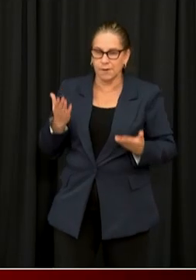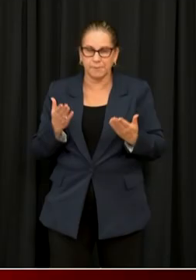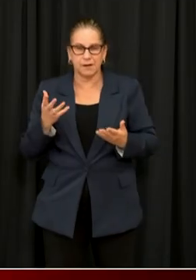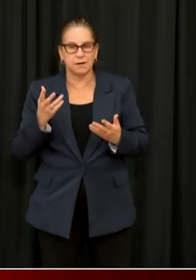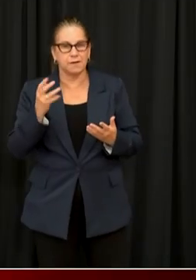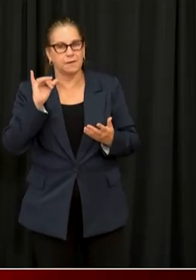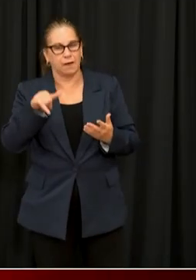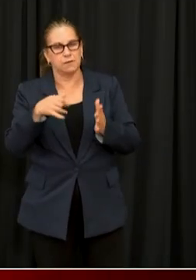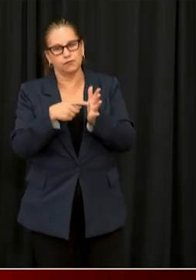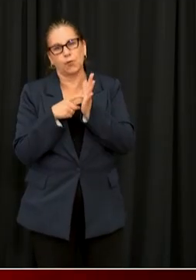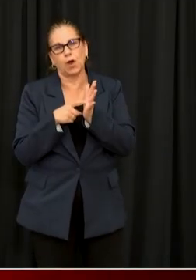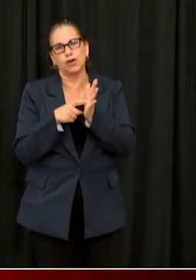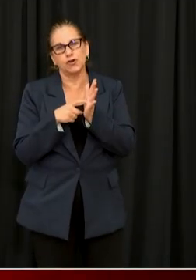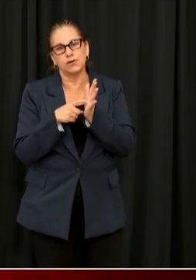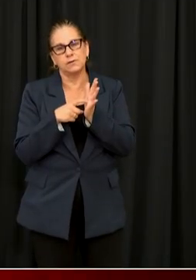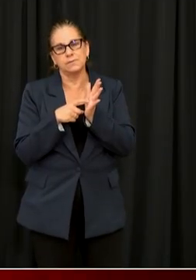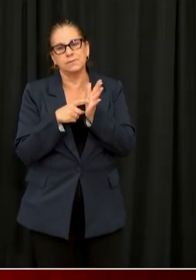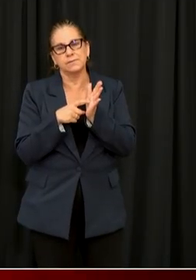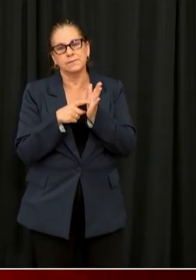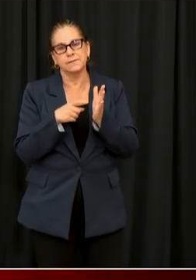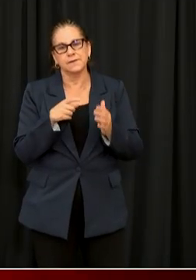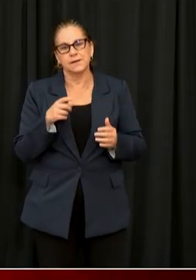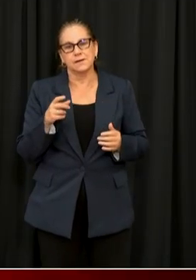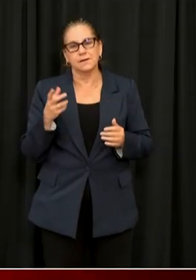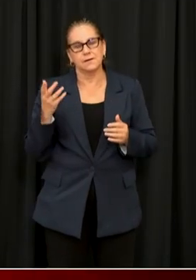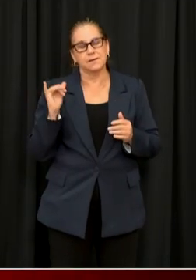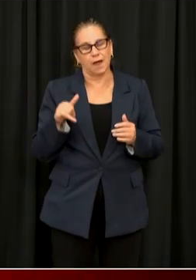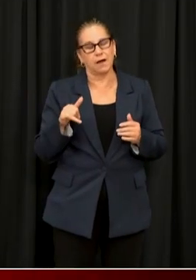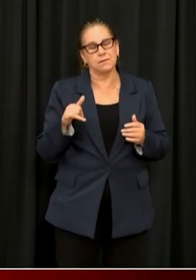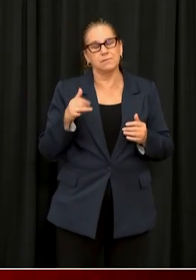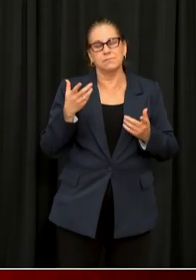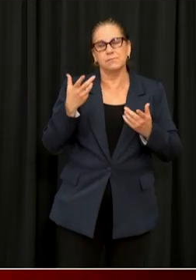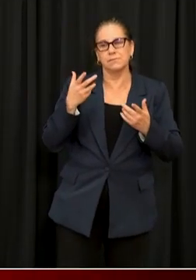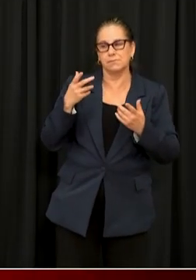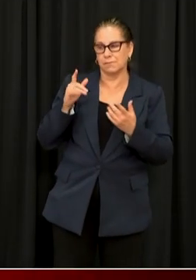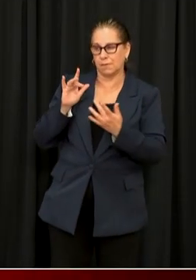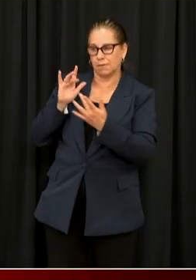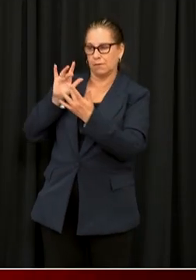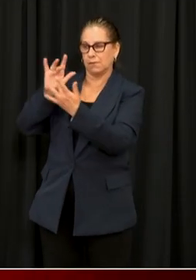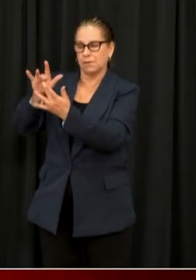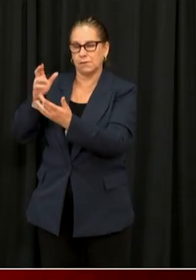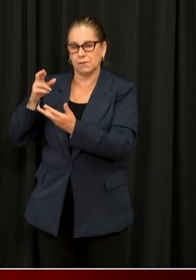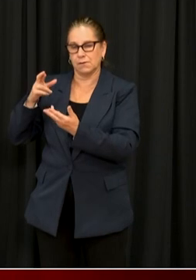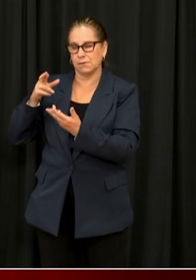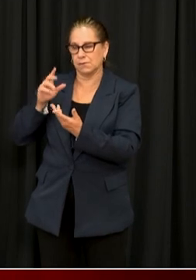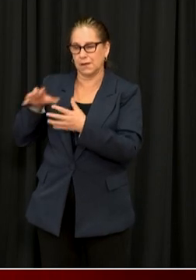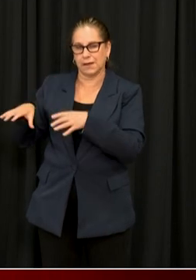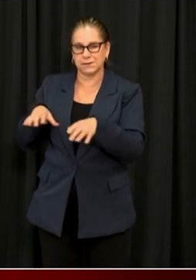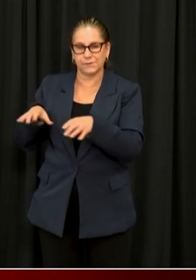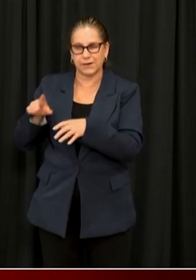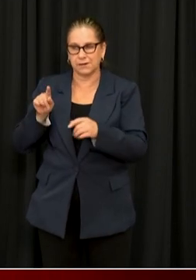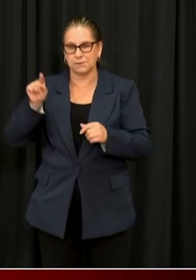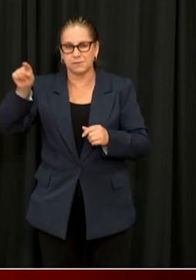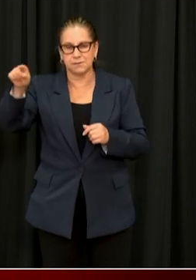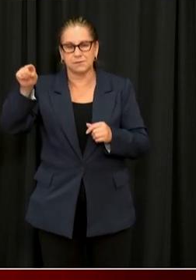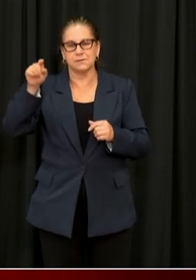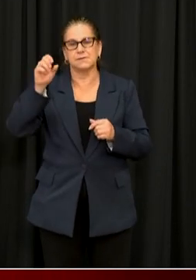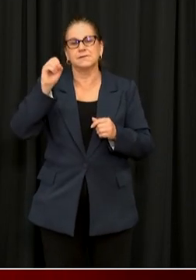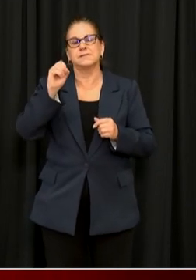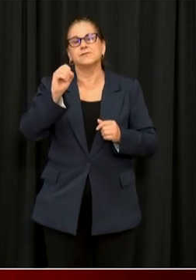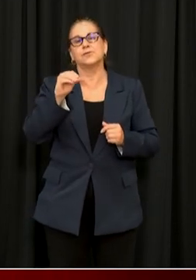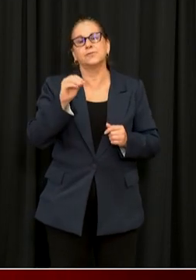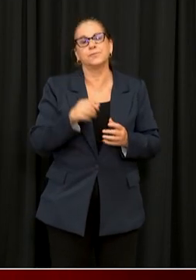positive individual was in a business or public place, and that business now may need to close for 24 to 48 hours for